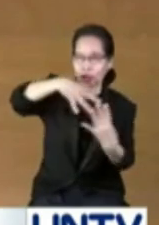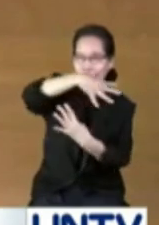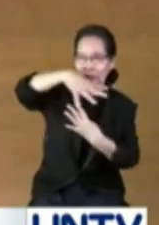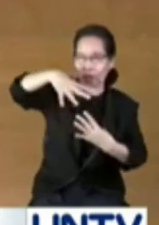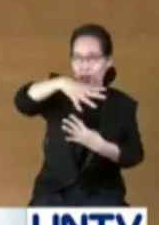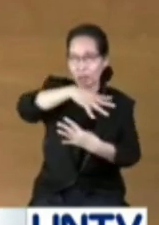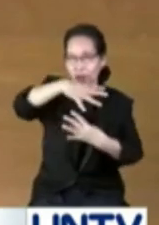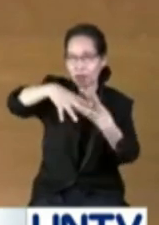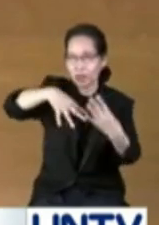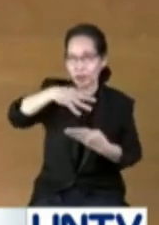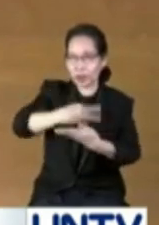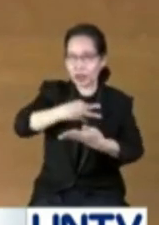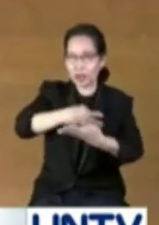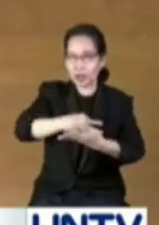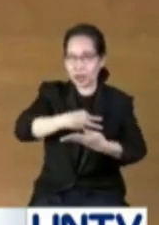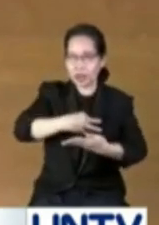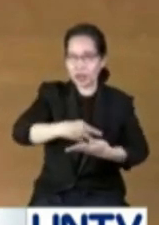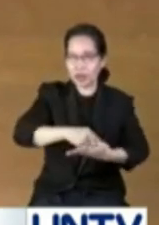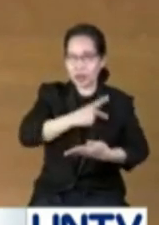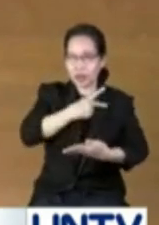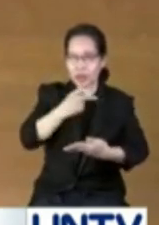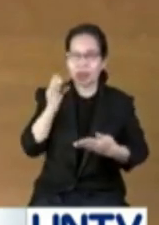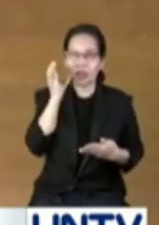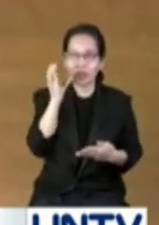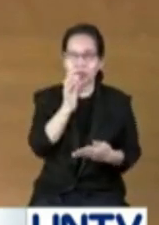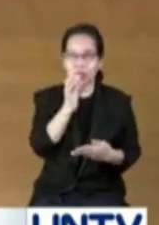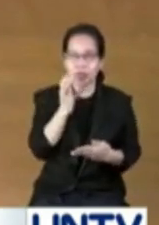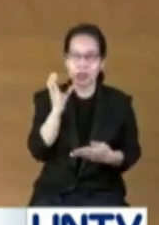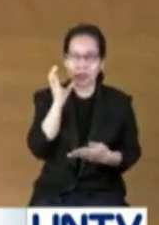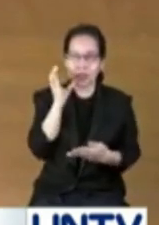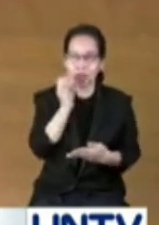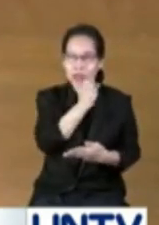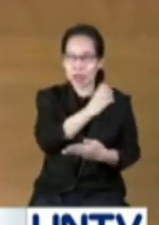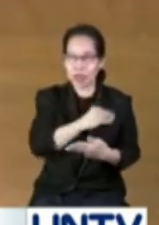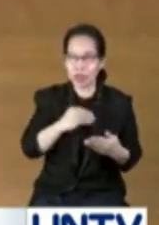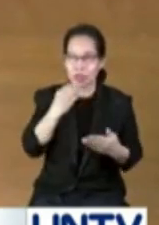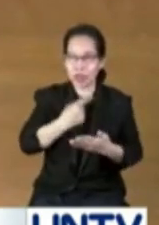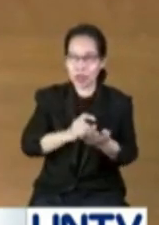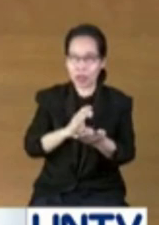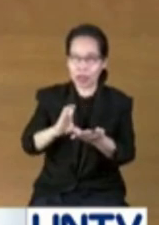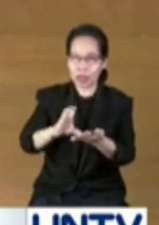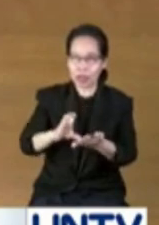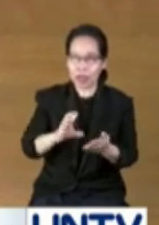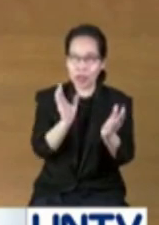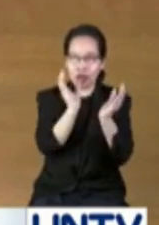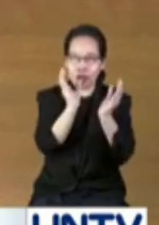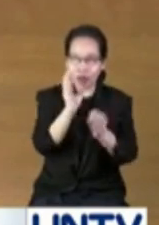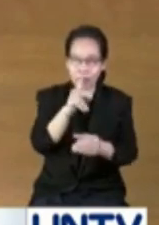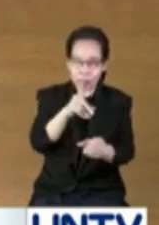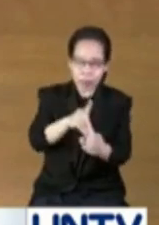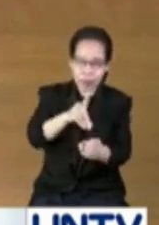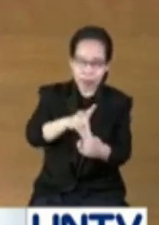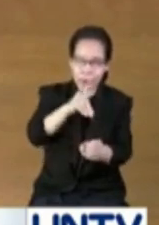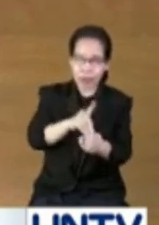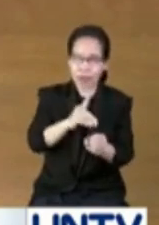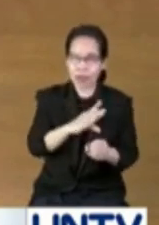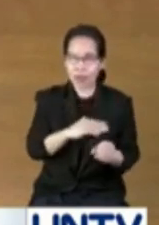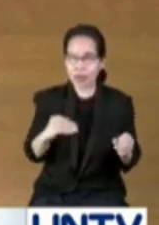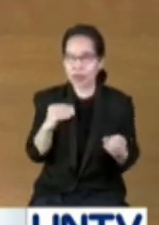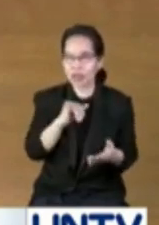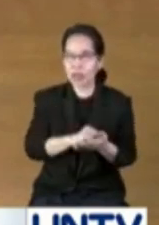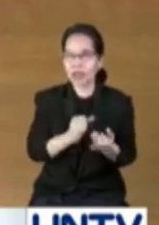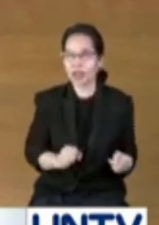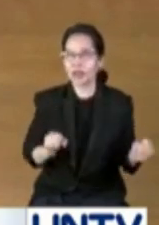for Indigent Senior Citizens at ang Cash for Work para sa mga PWDs ay ilan lamang sa mga mahahalagang